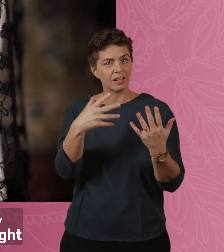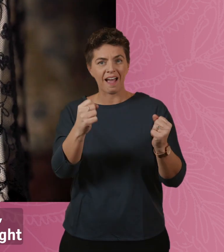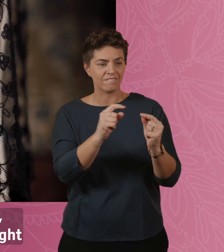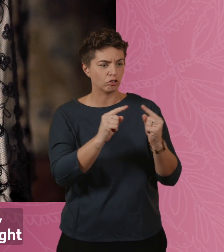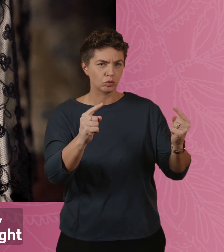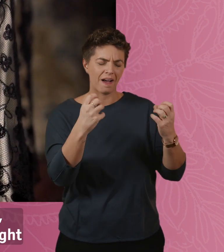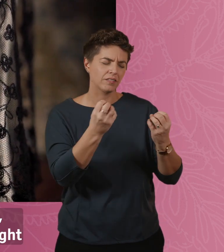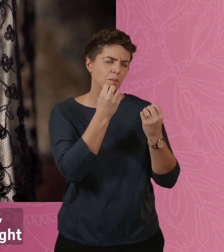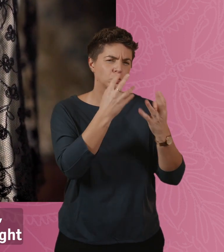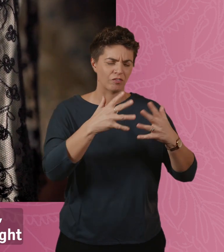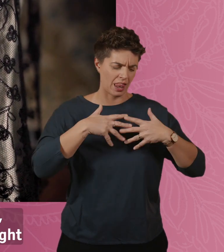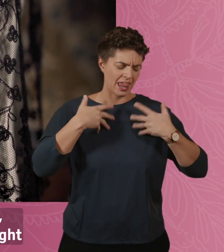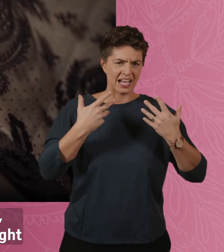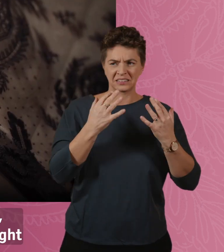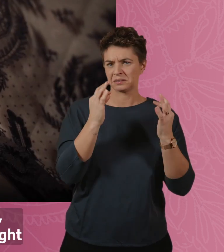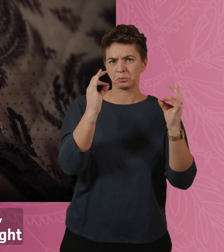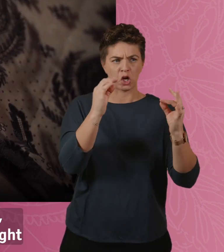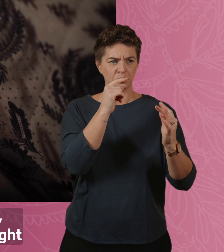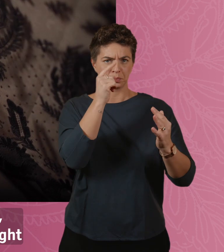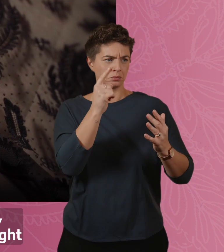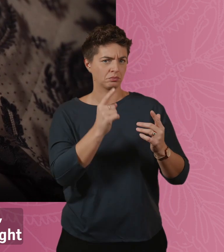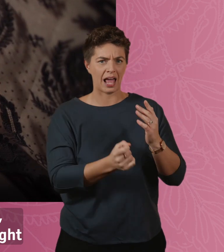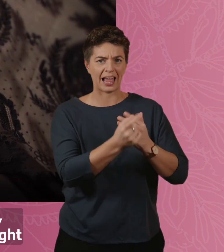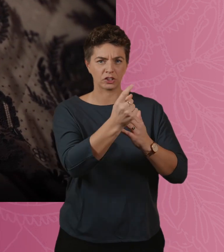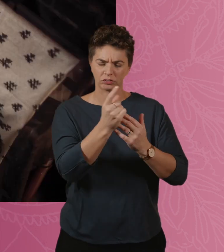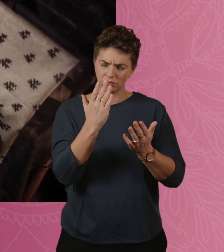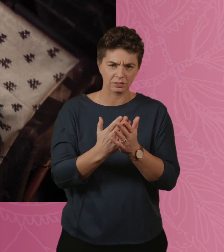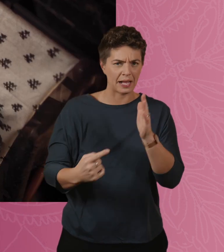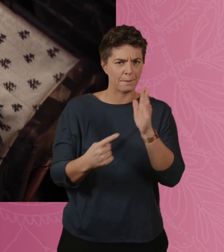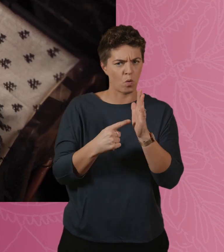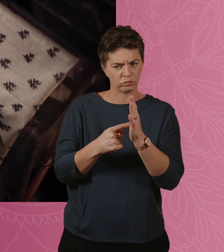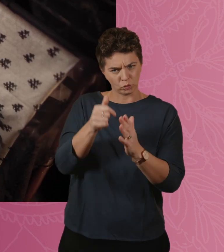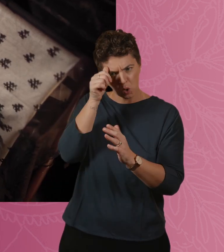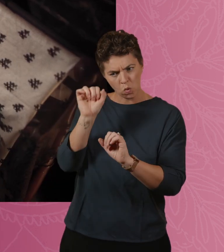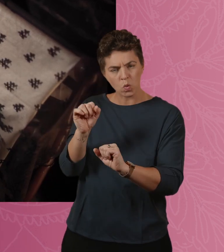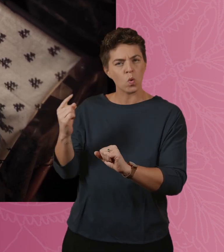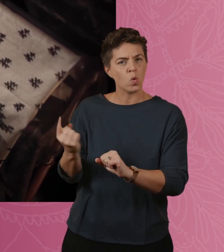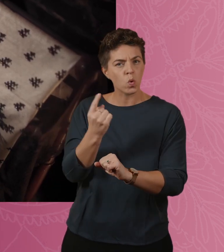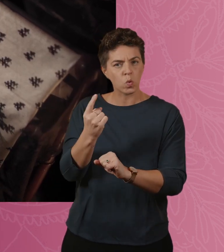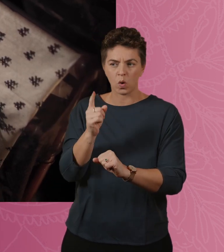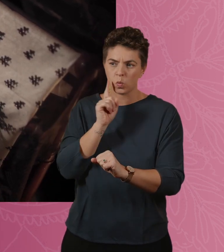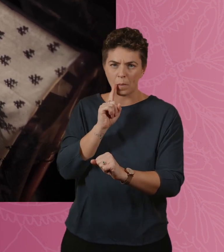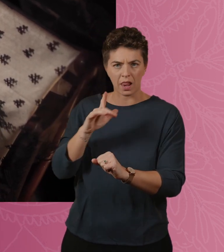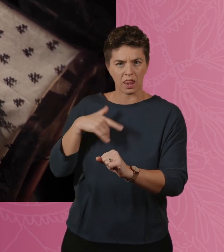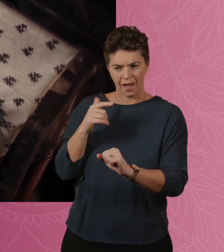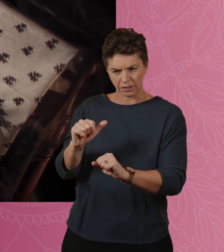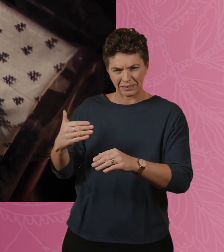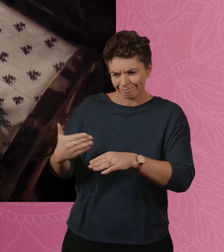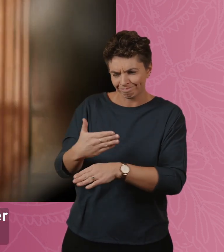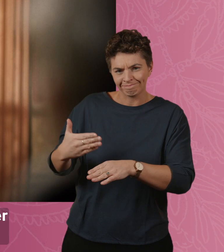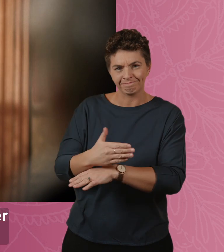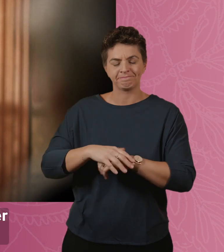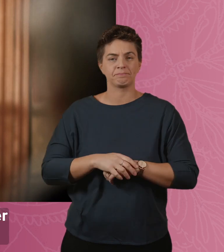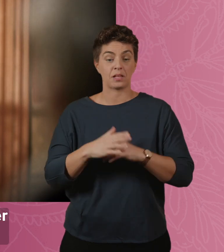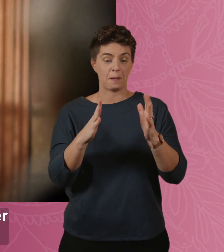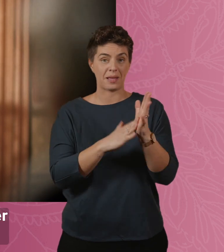showcases stunning lace for special occasions, we thought it was important to highlight the lives of the women who laboured to make it.